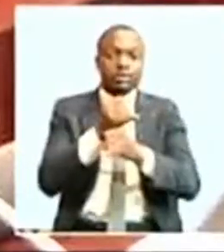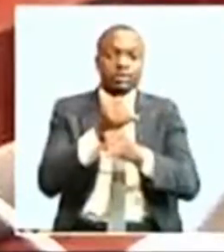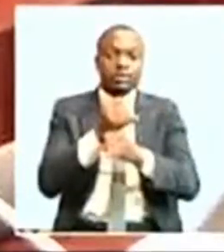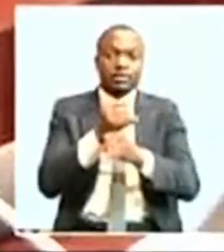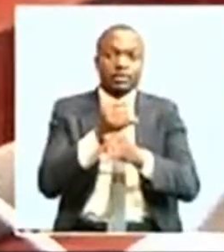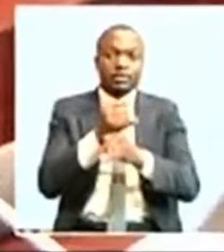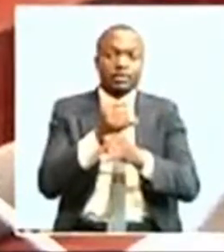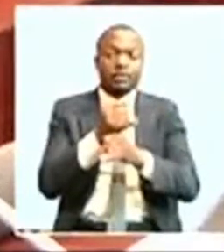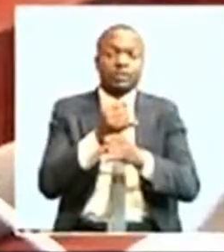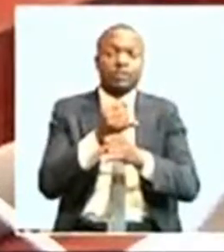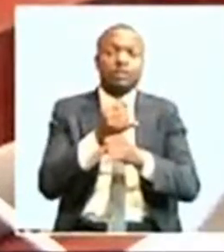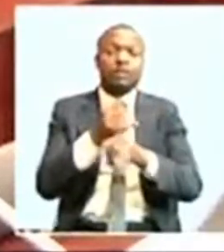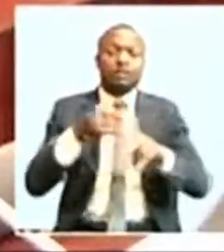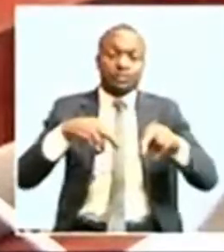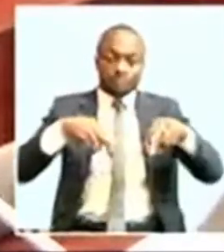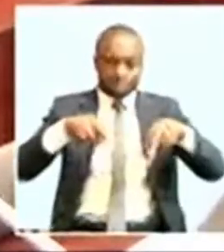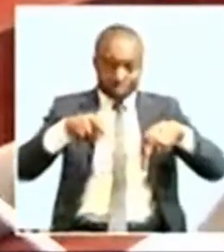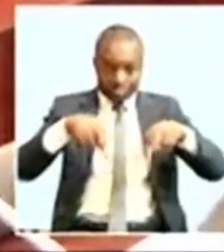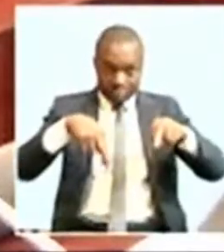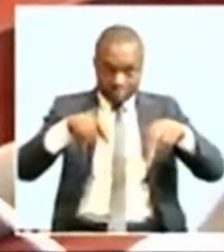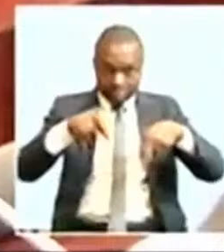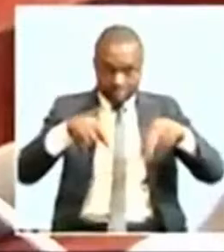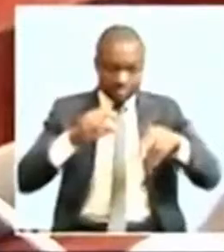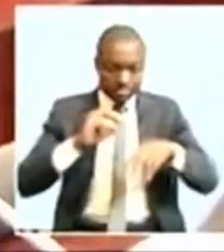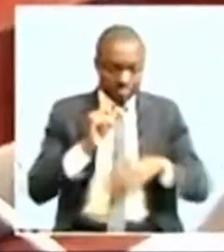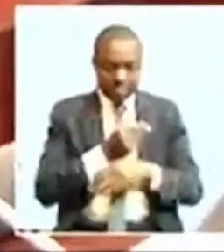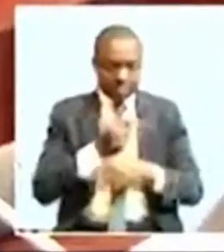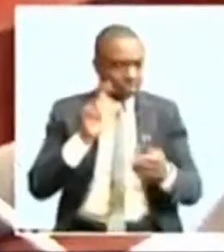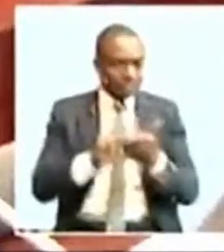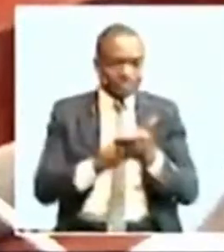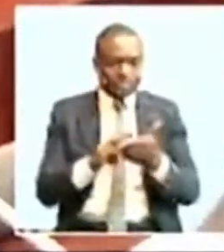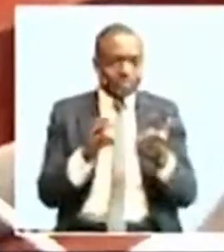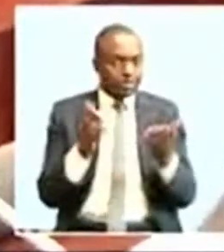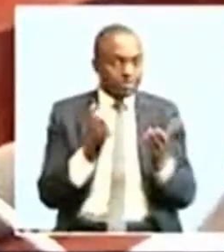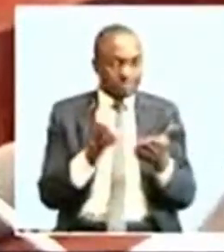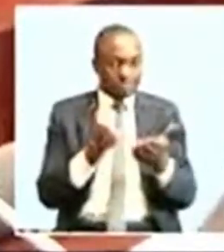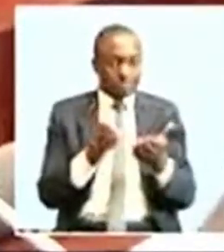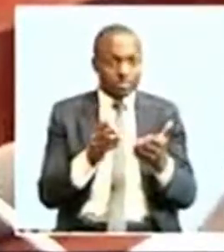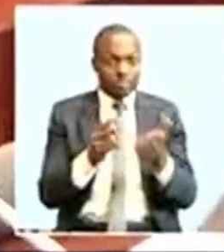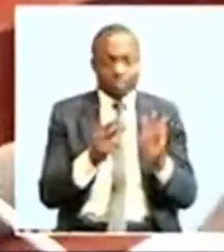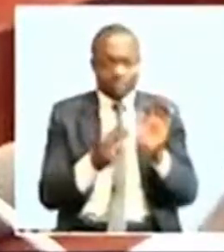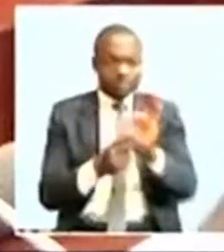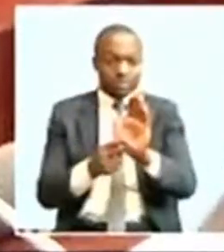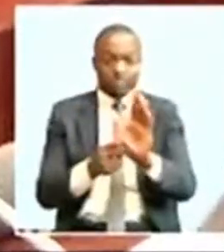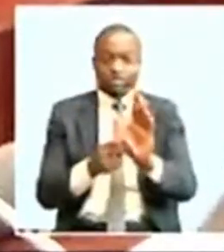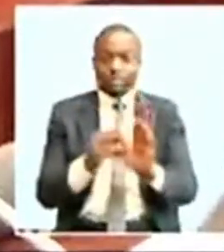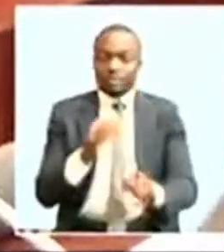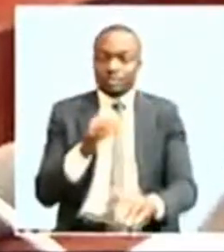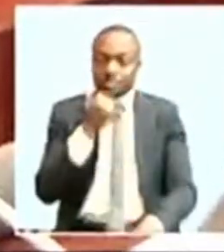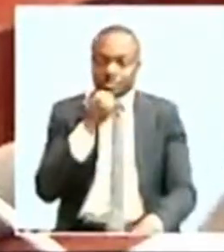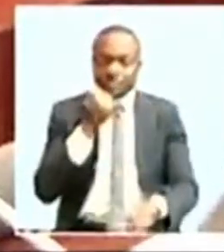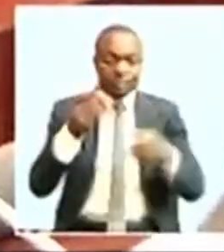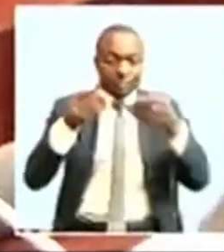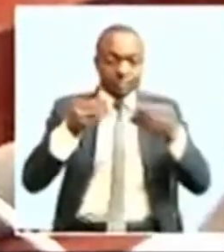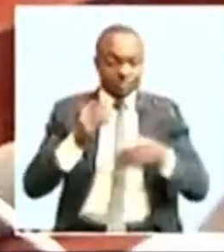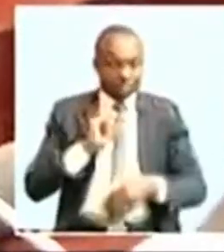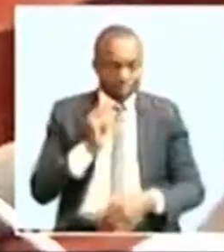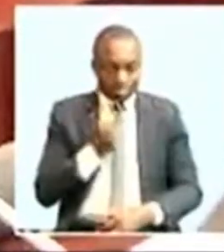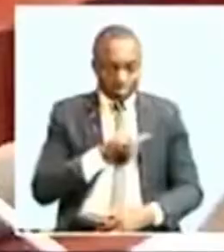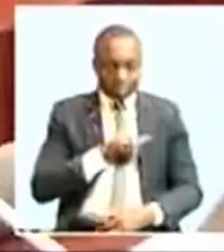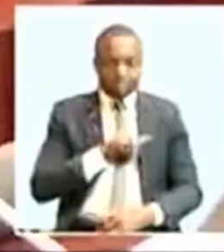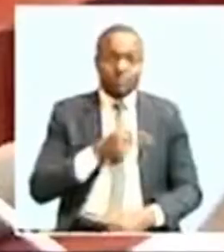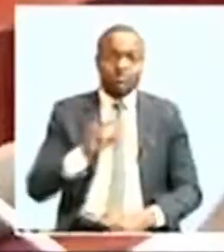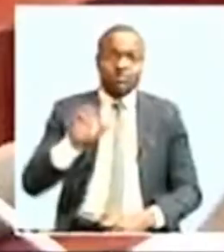the trade diplomacy that we'll have. So us not ratifying it will actually prove wrongly, or it might actually give us less